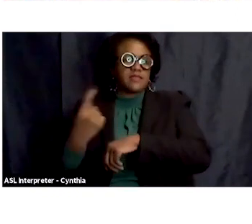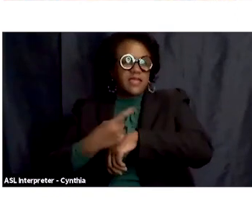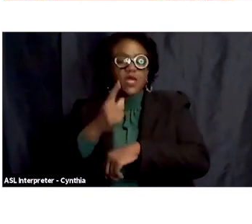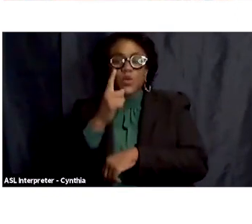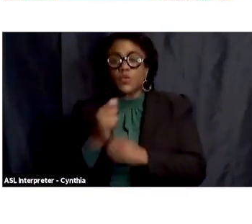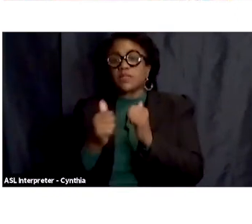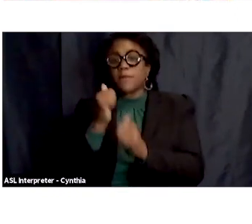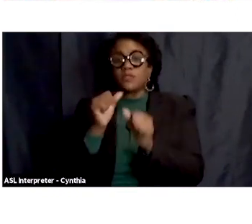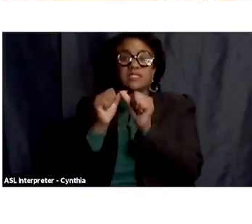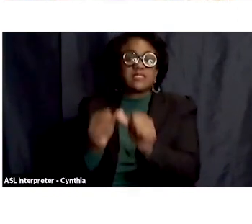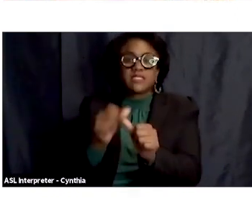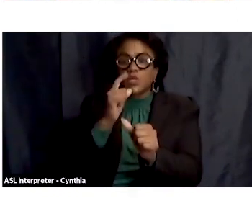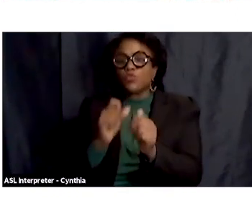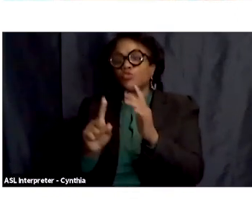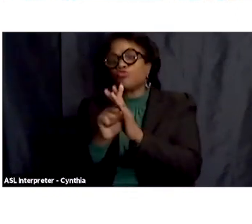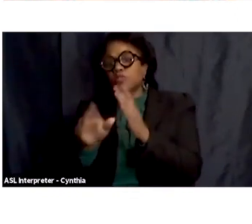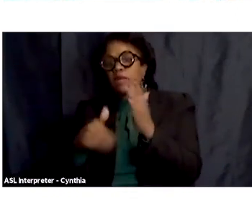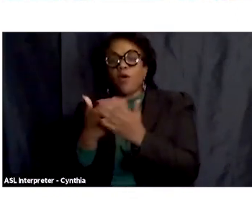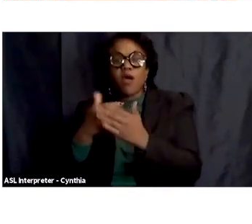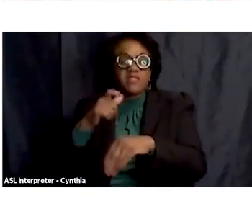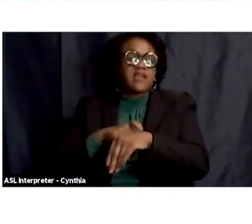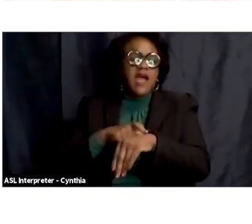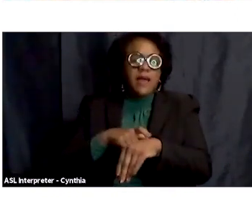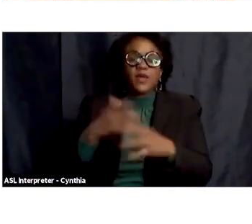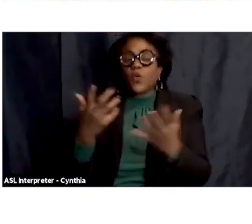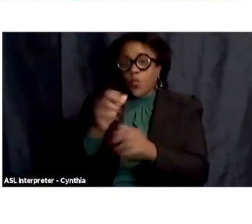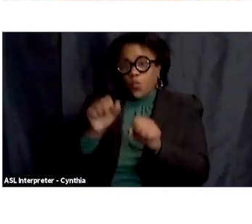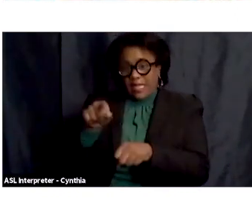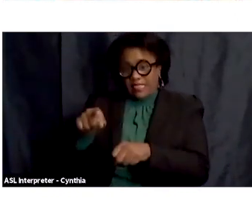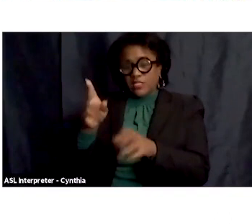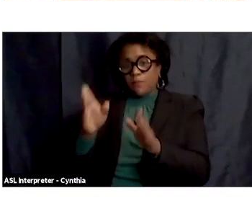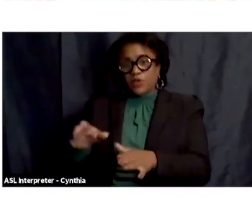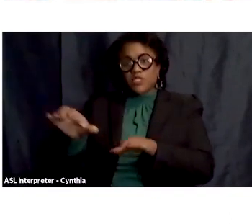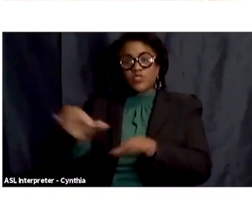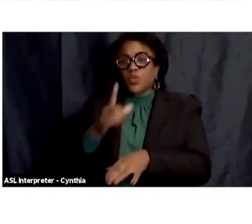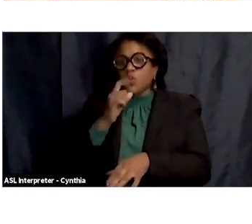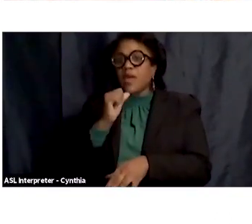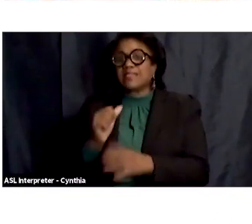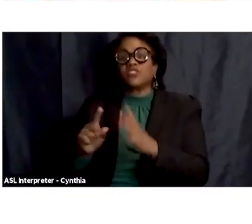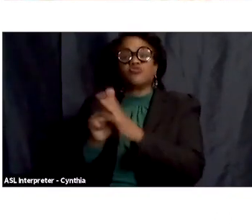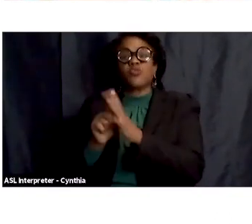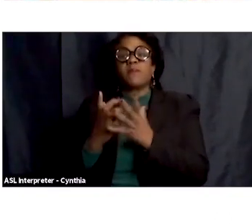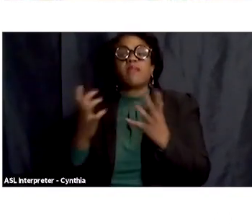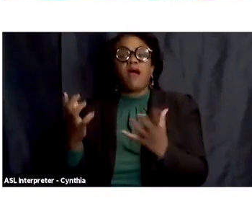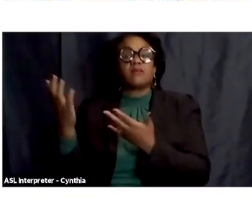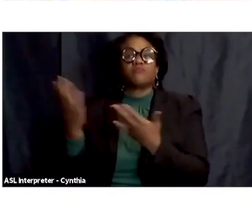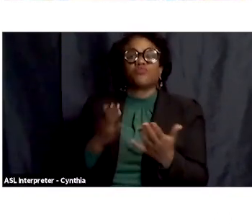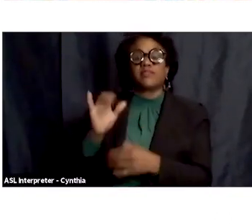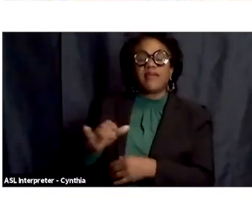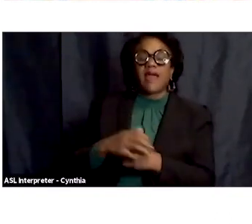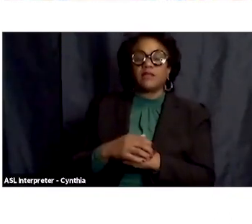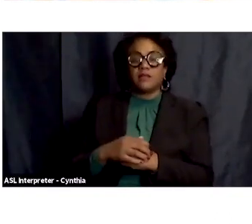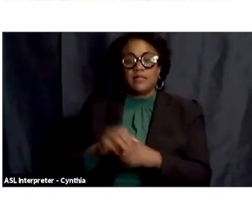most consistent? Who shows up all the time? What can this person do? Who hasn't shown up a lot? Maybe I can follow up with them. Being able